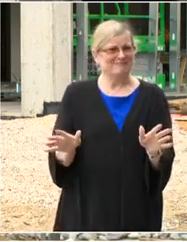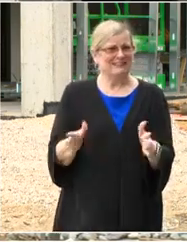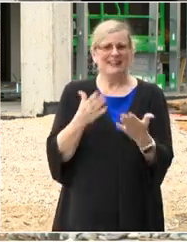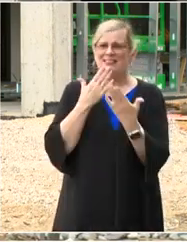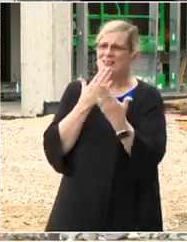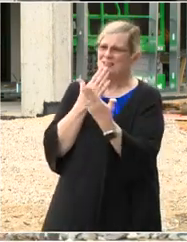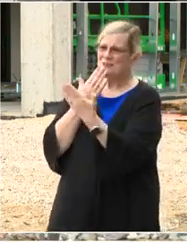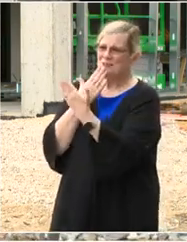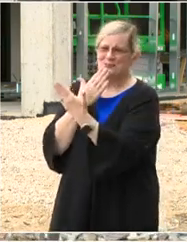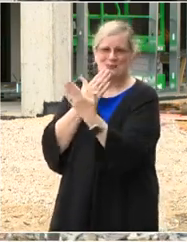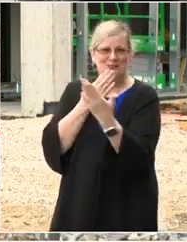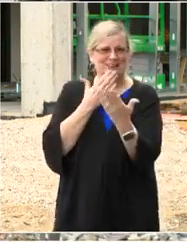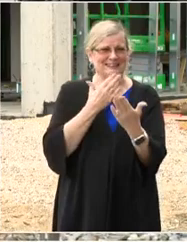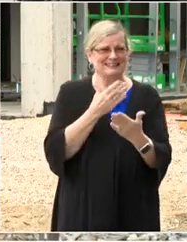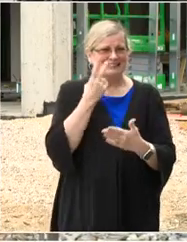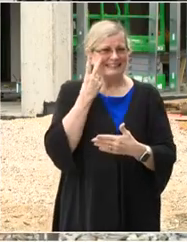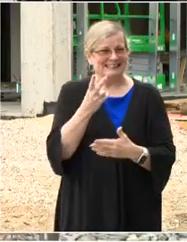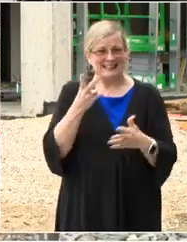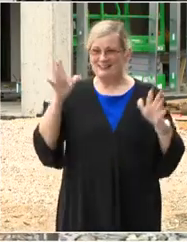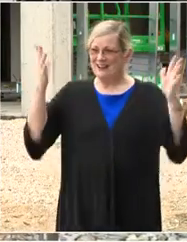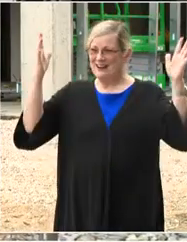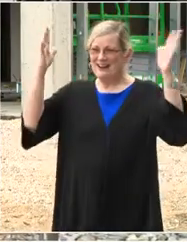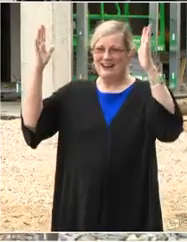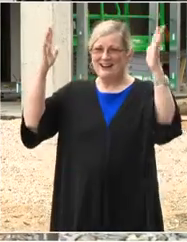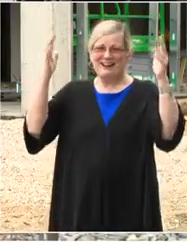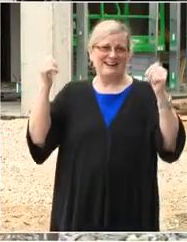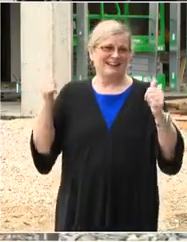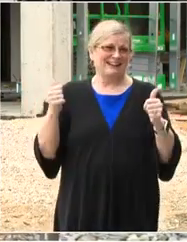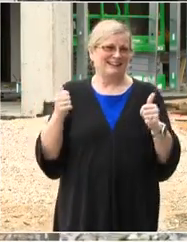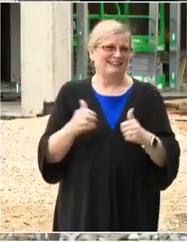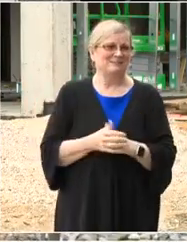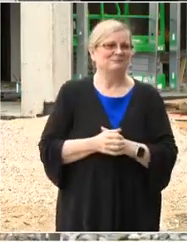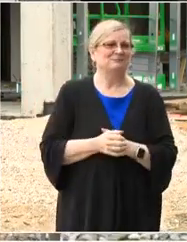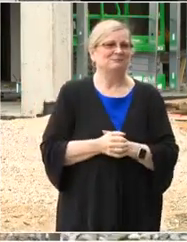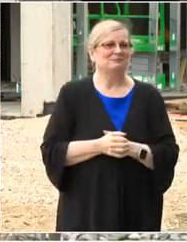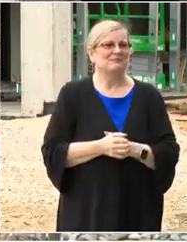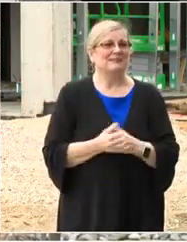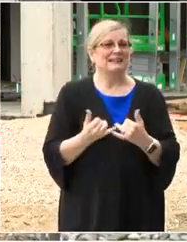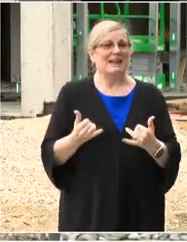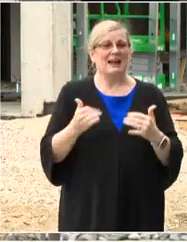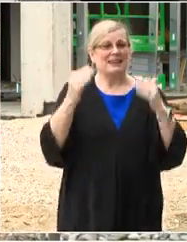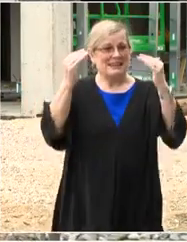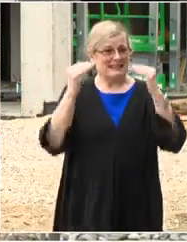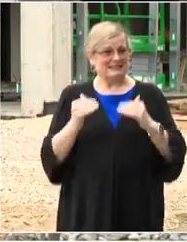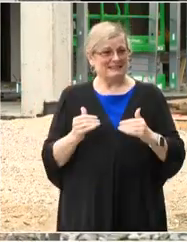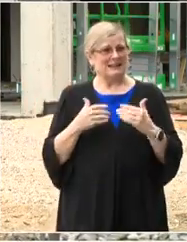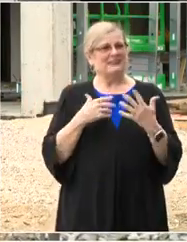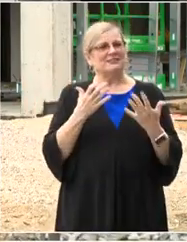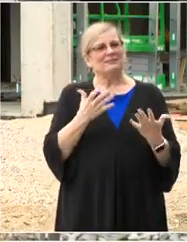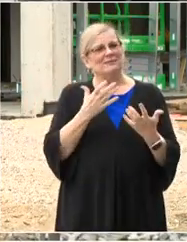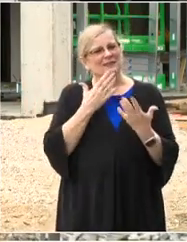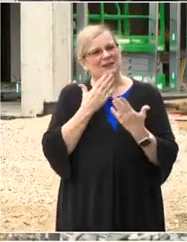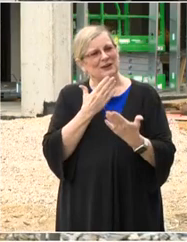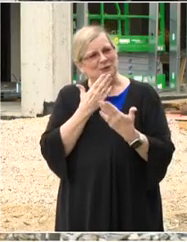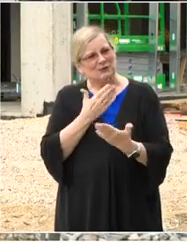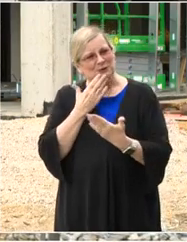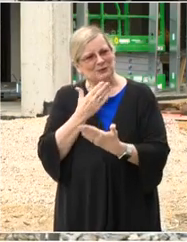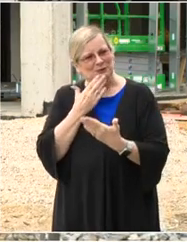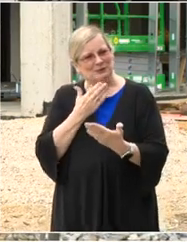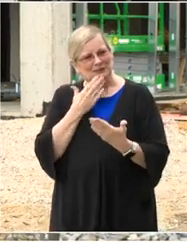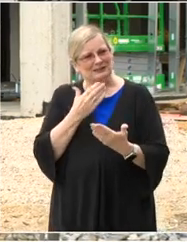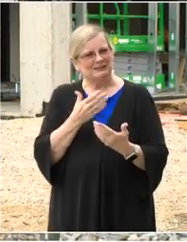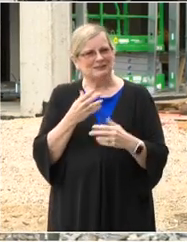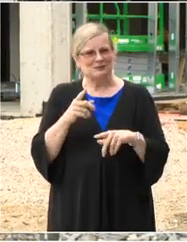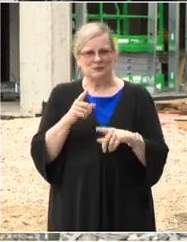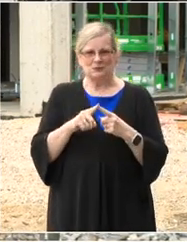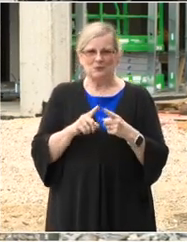see them applauding mostly. Okay, that's good. And then also, I wanted to say thank yous. So one, thank you to the residents